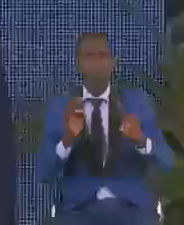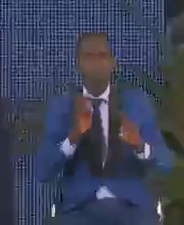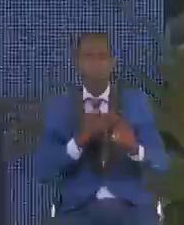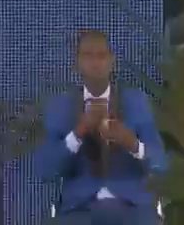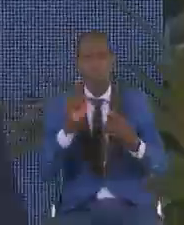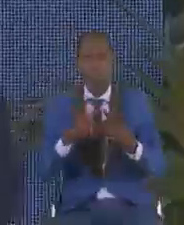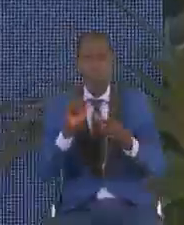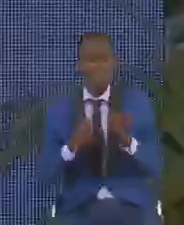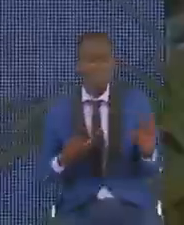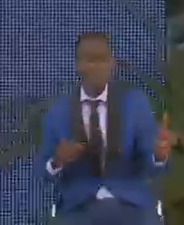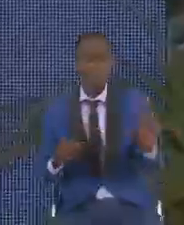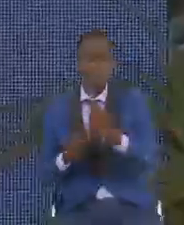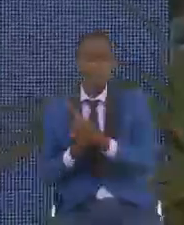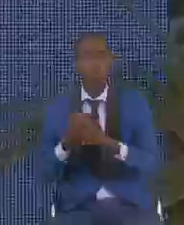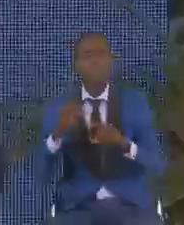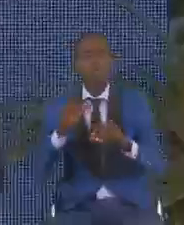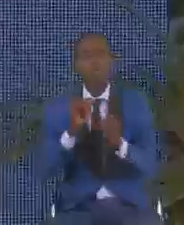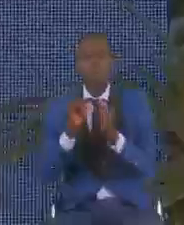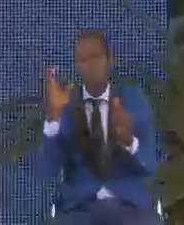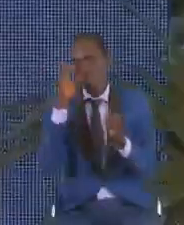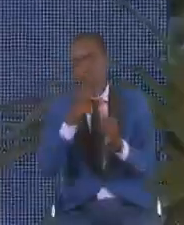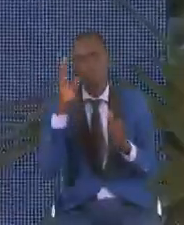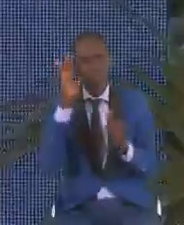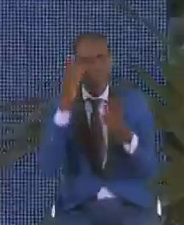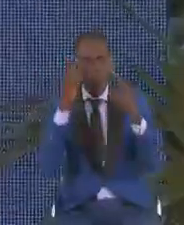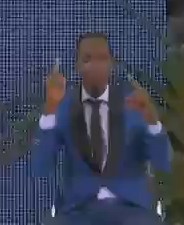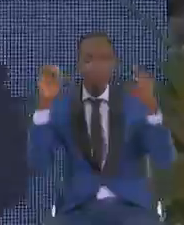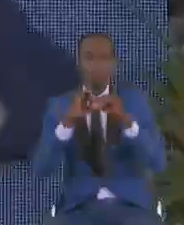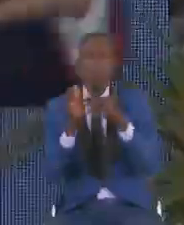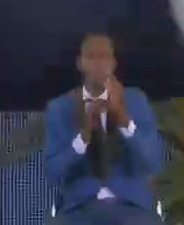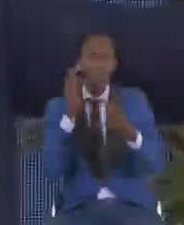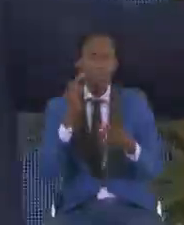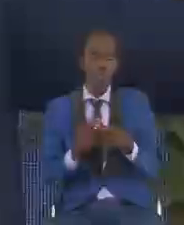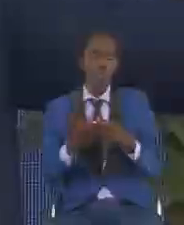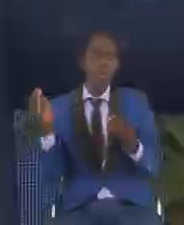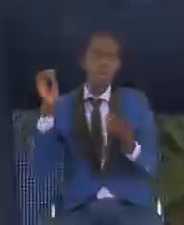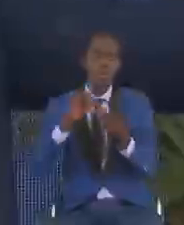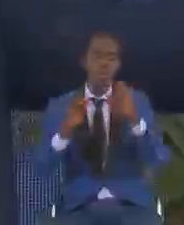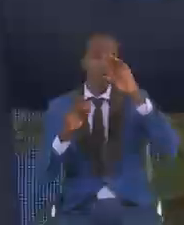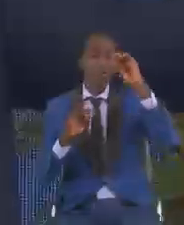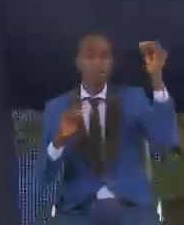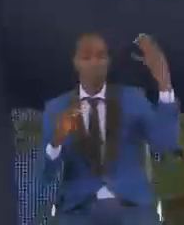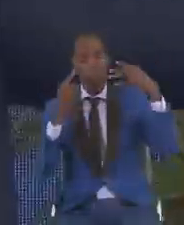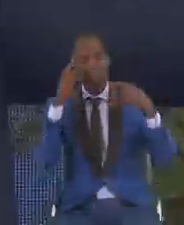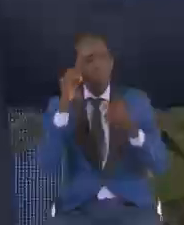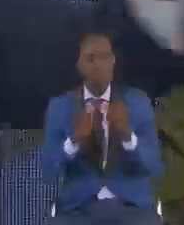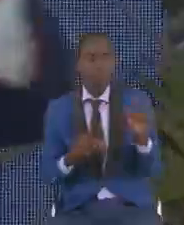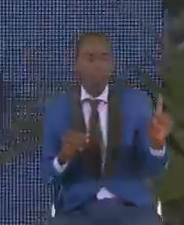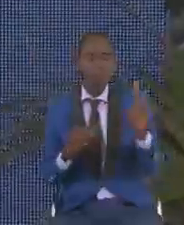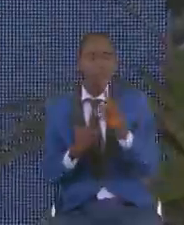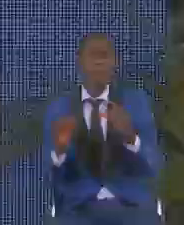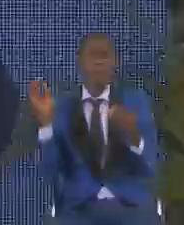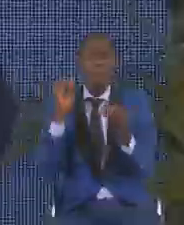without exception, will succeed in Jesus' name. More grace for everyone.